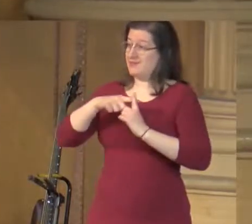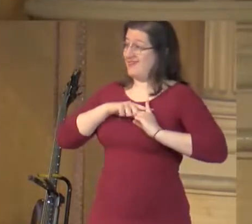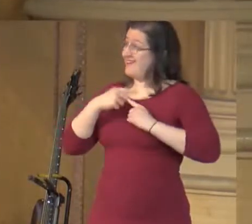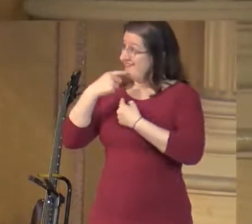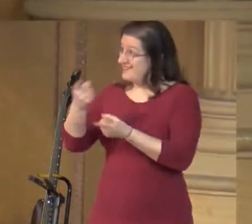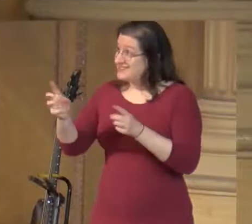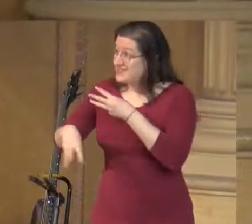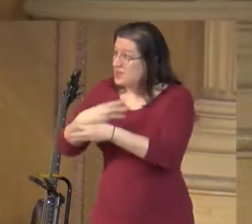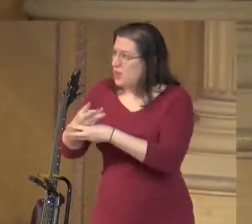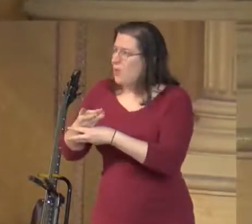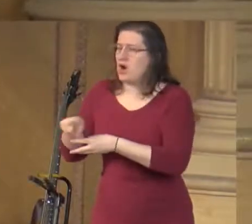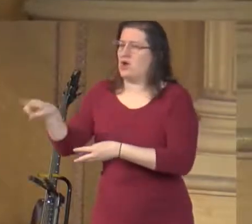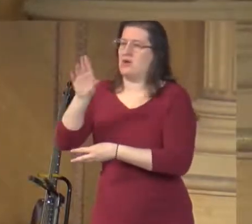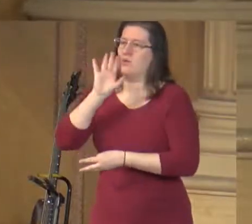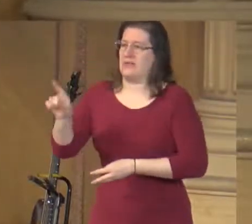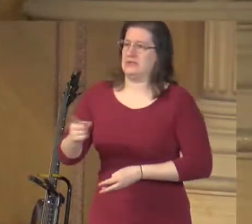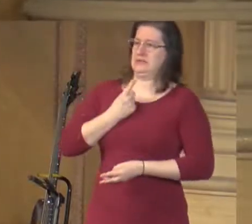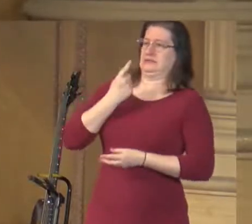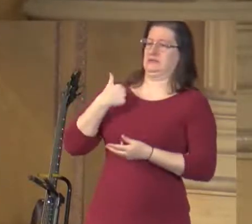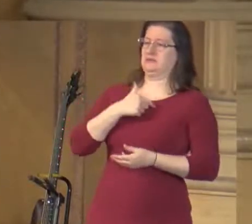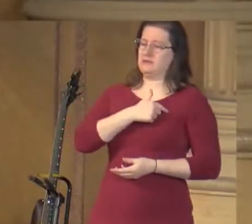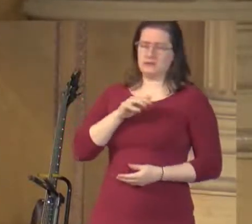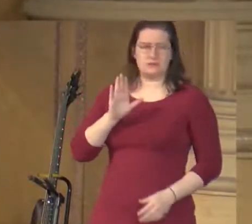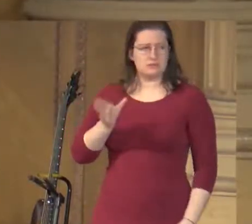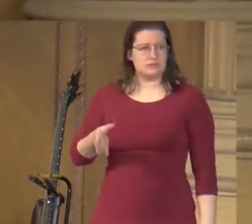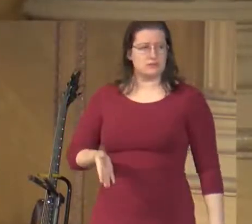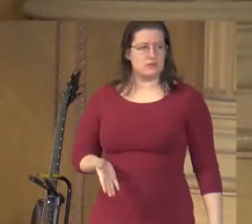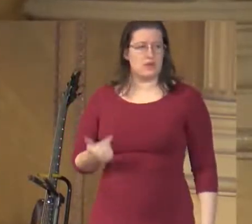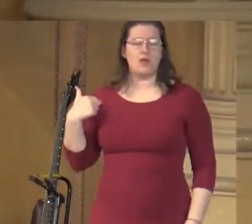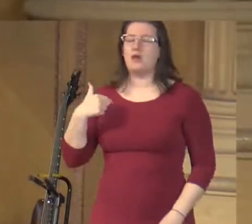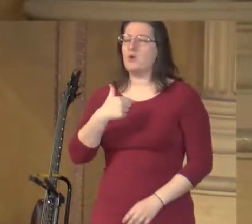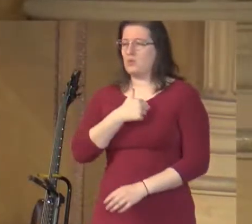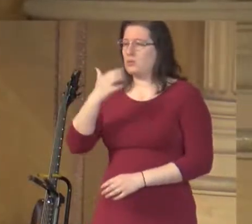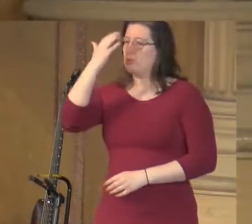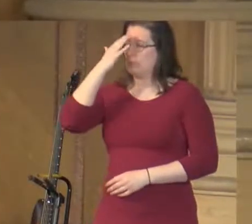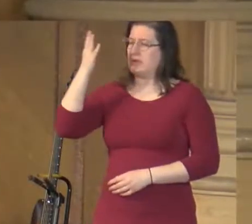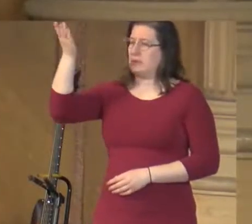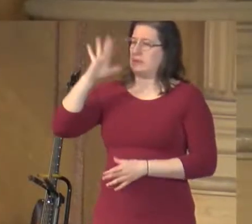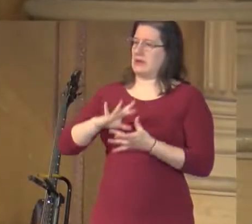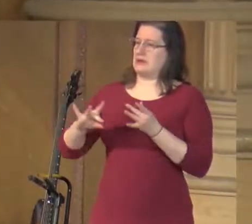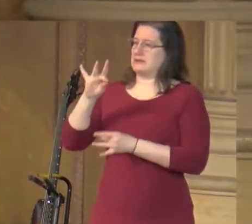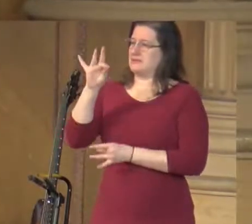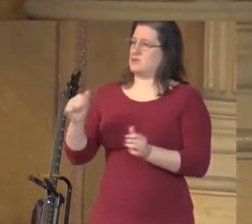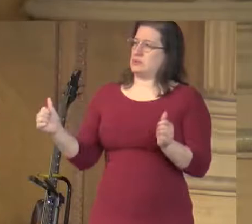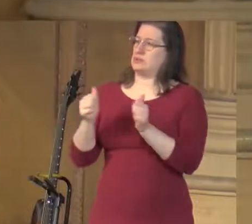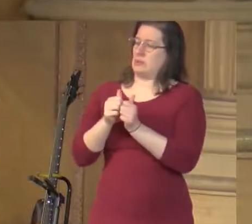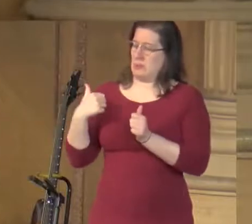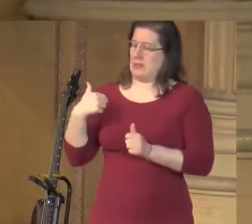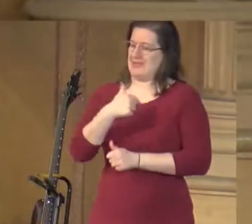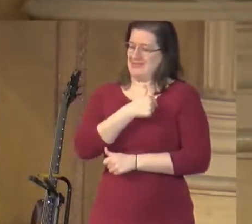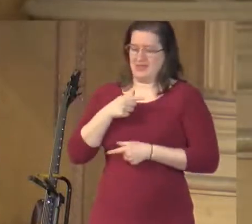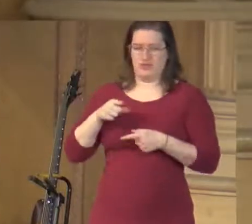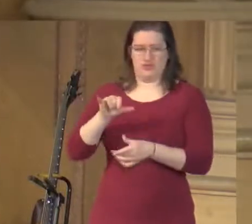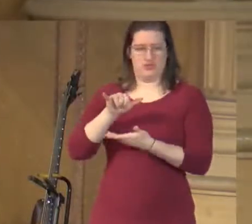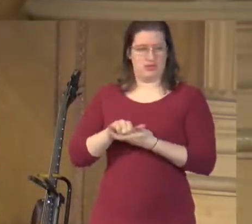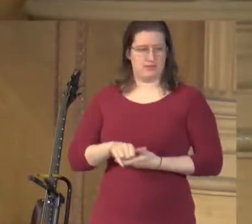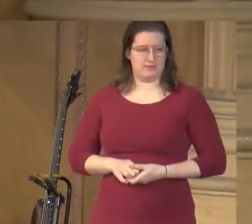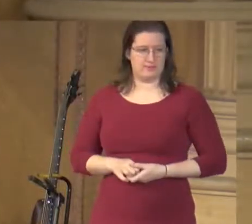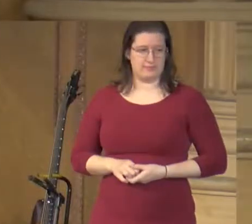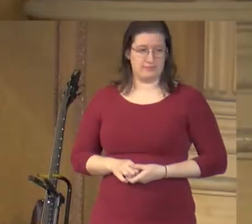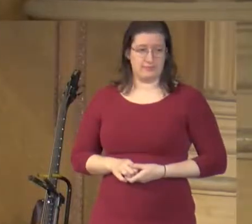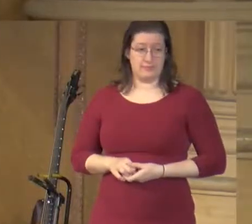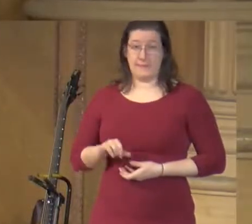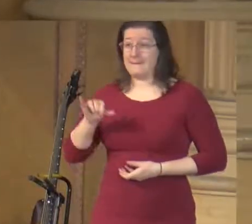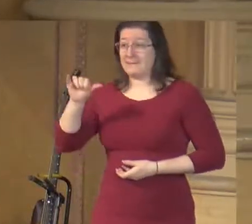And we have a hope that God's spirit rests on us during those times. So this isn't just the future guarantee.